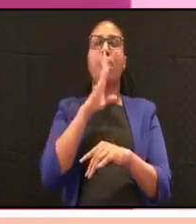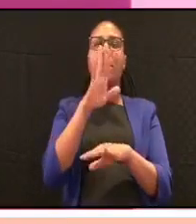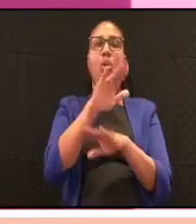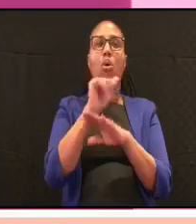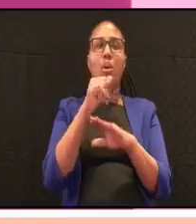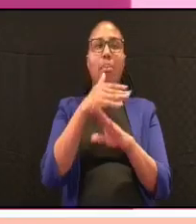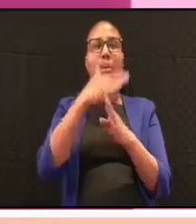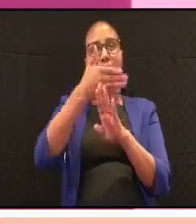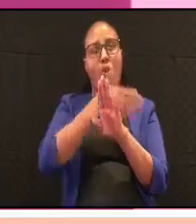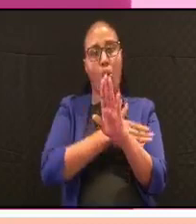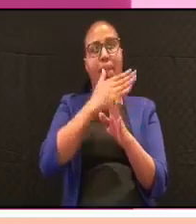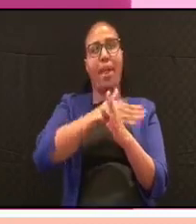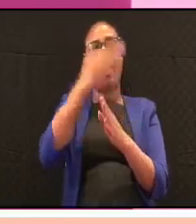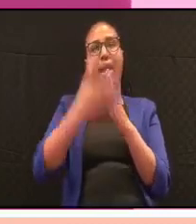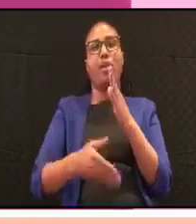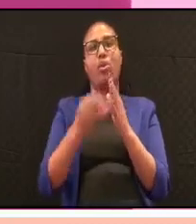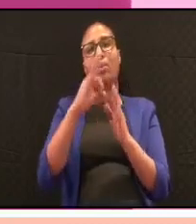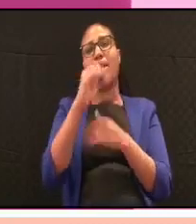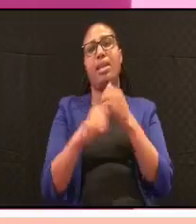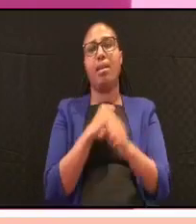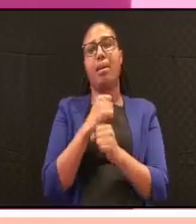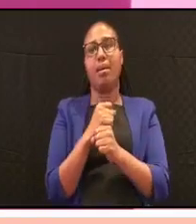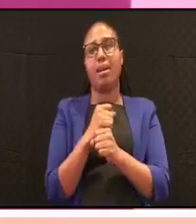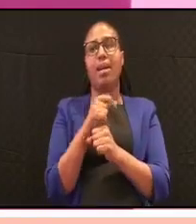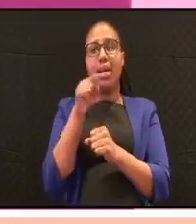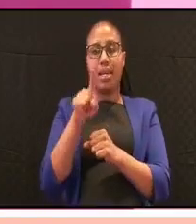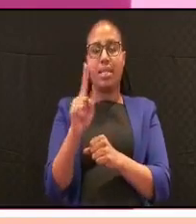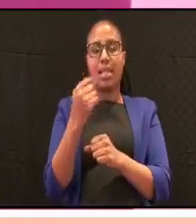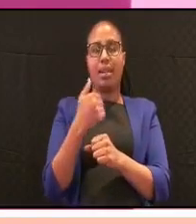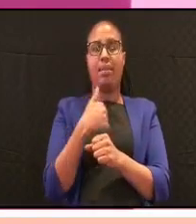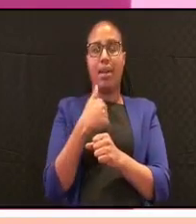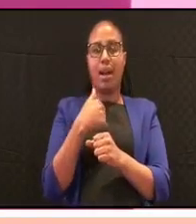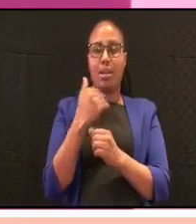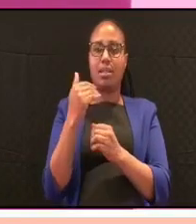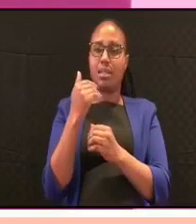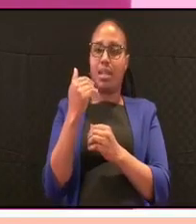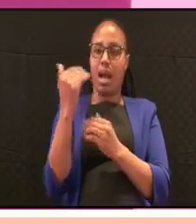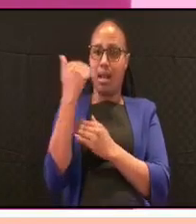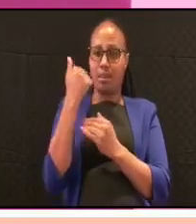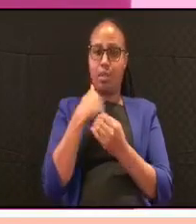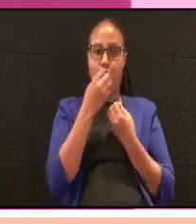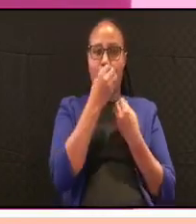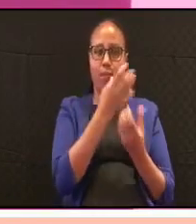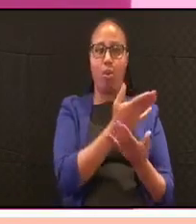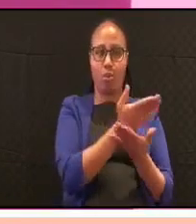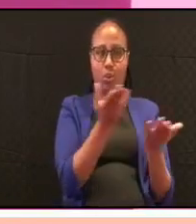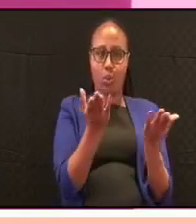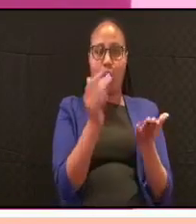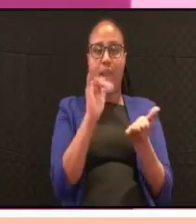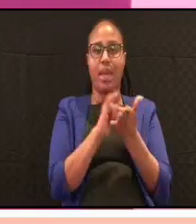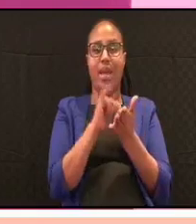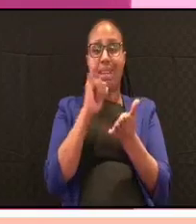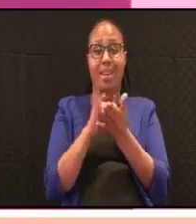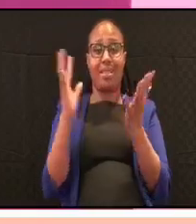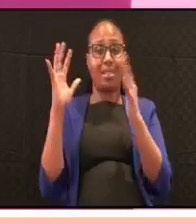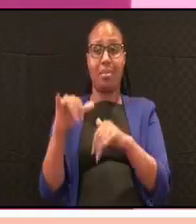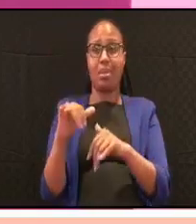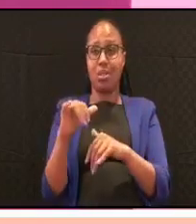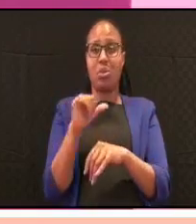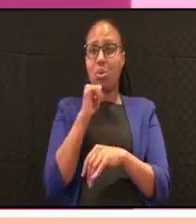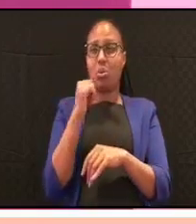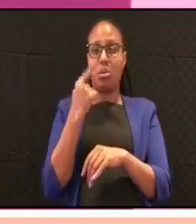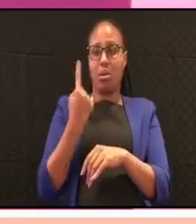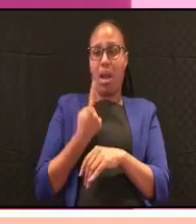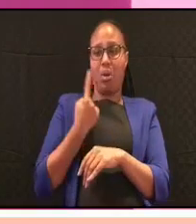convened before the end of the year. He has further asked me to inform you that that summit will not be a